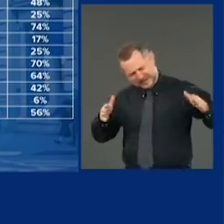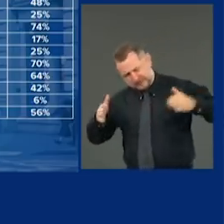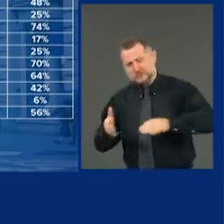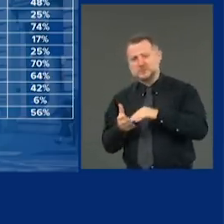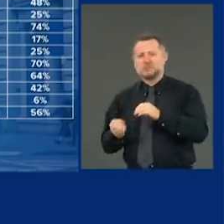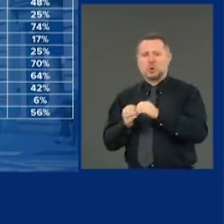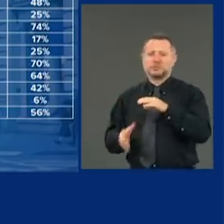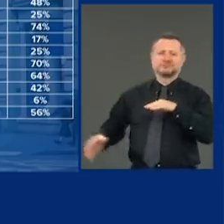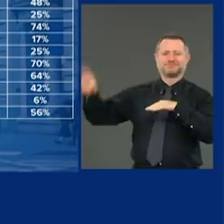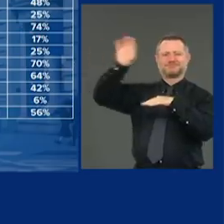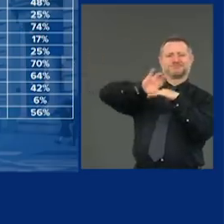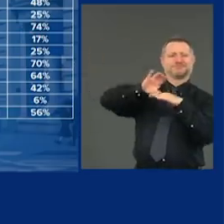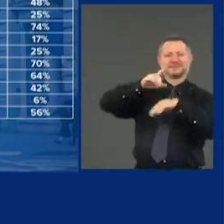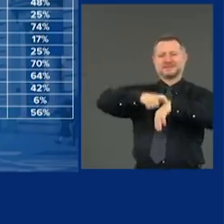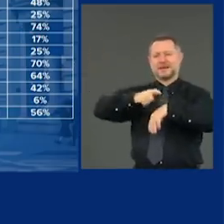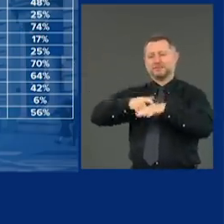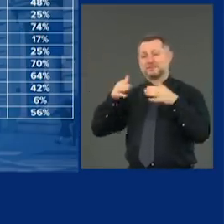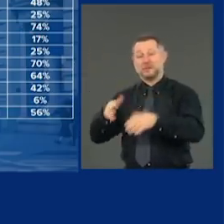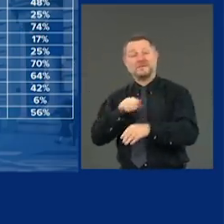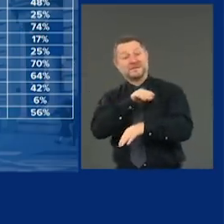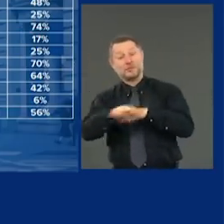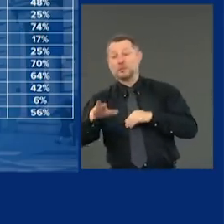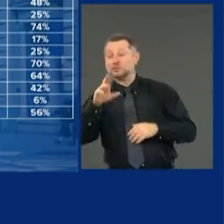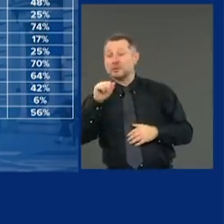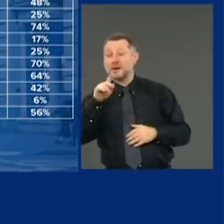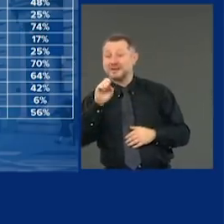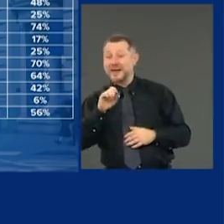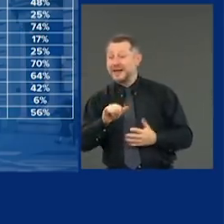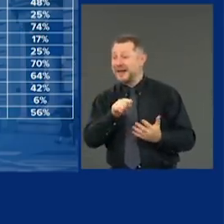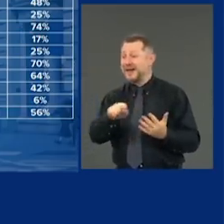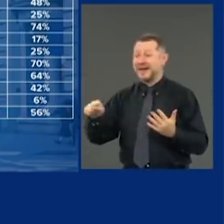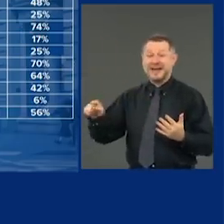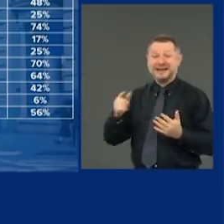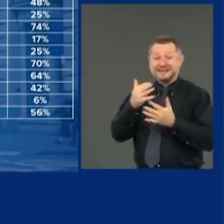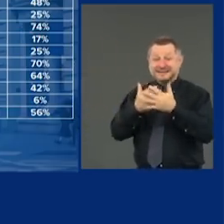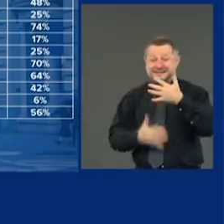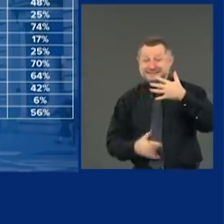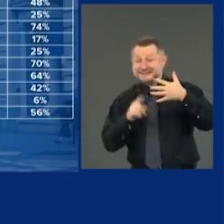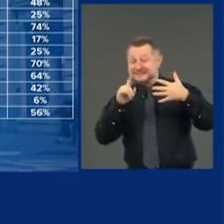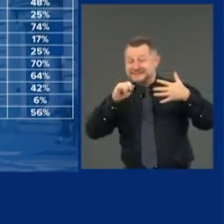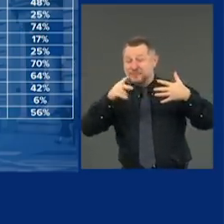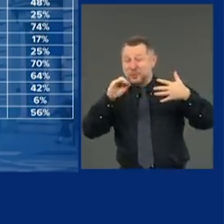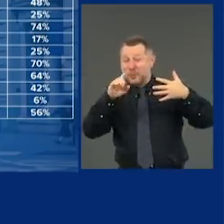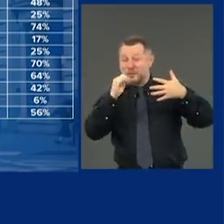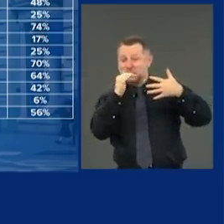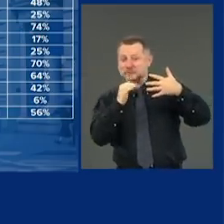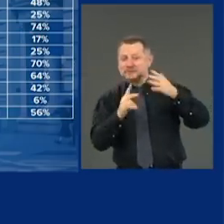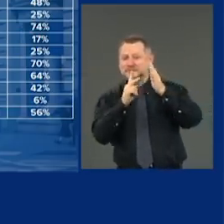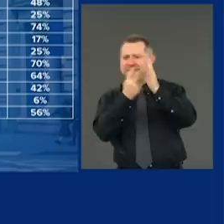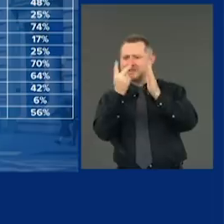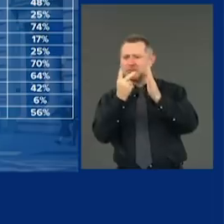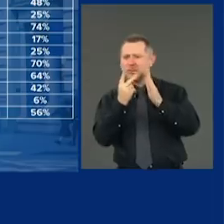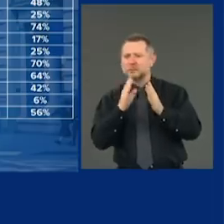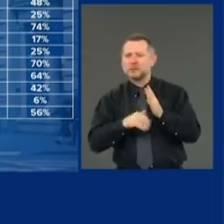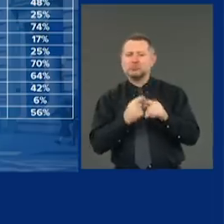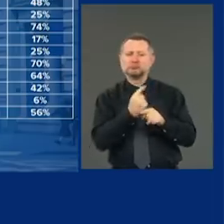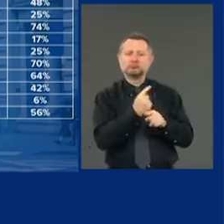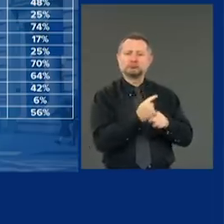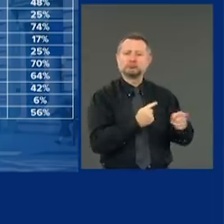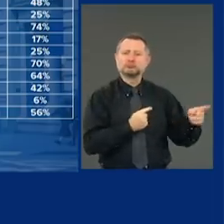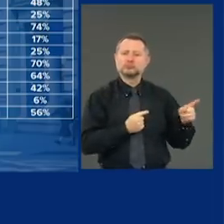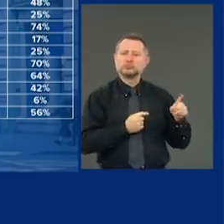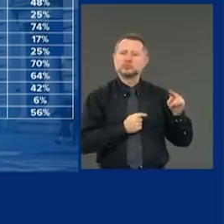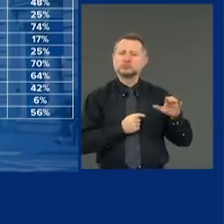of these zip codes is double the infection rate in the city. The infection rate in the city, general population, is